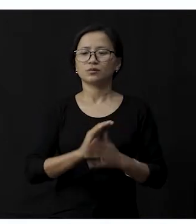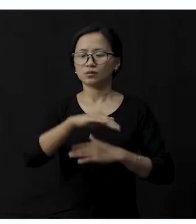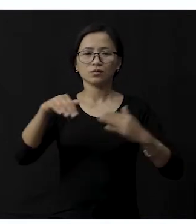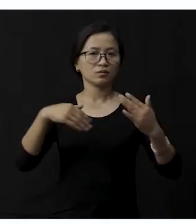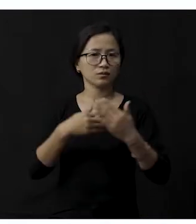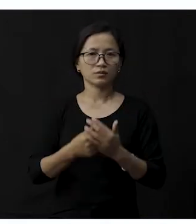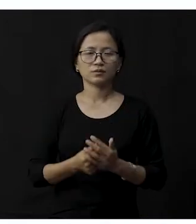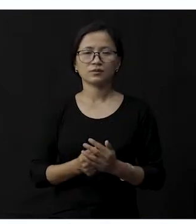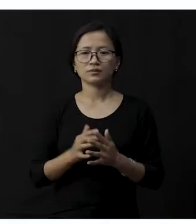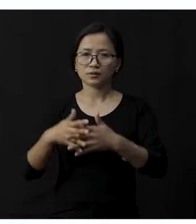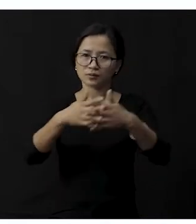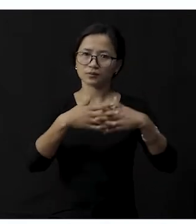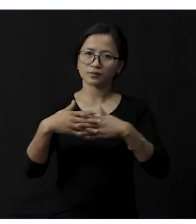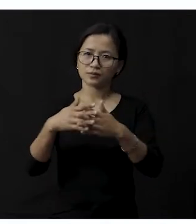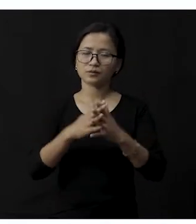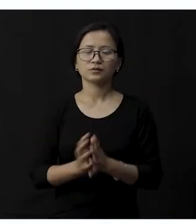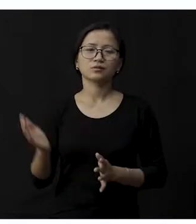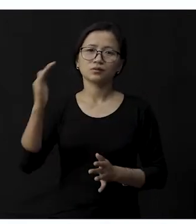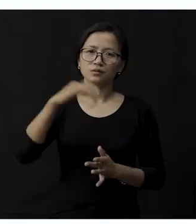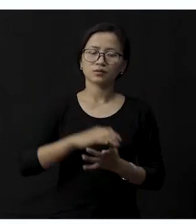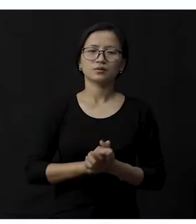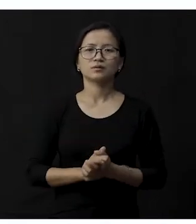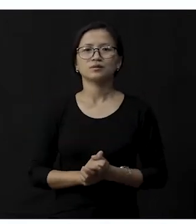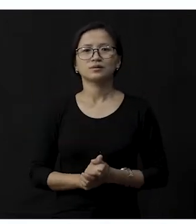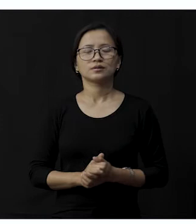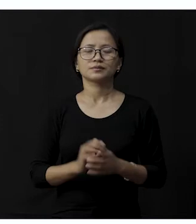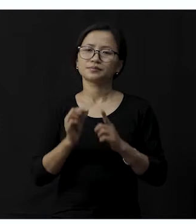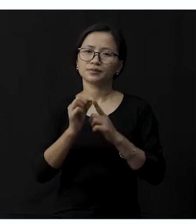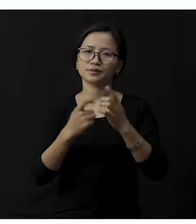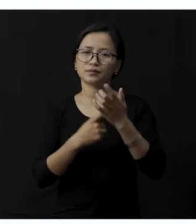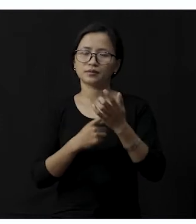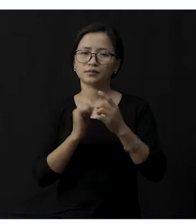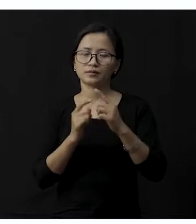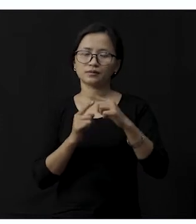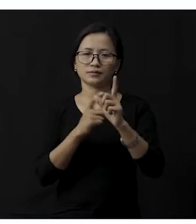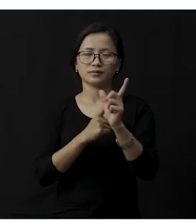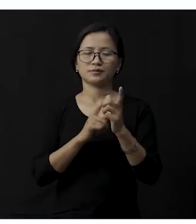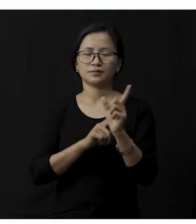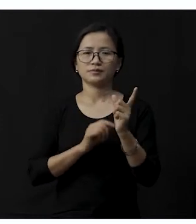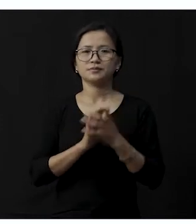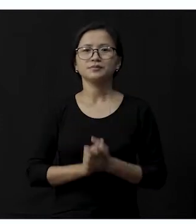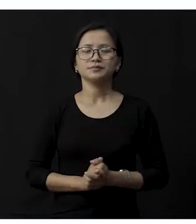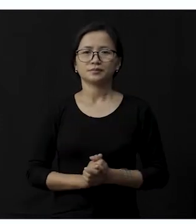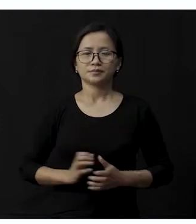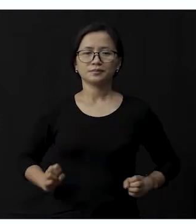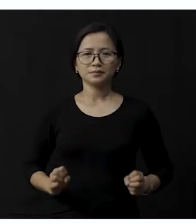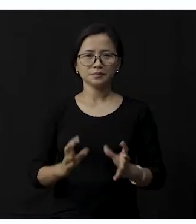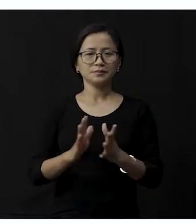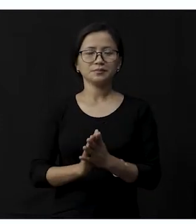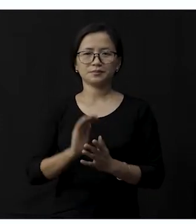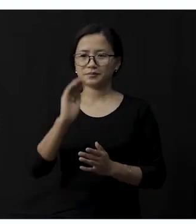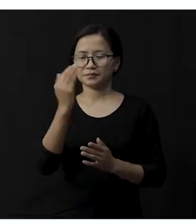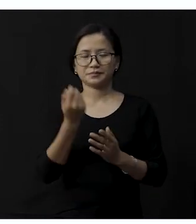the Americans call her Pretty. So let's start with something about